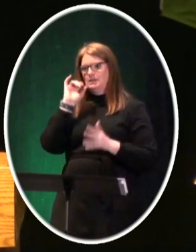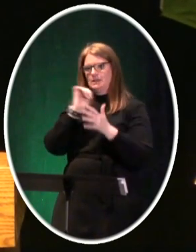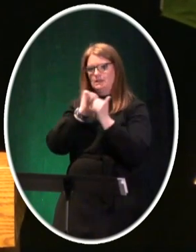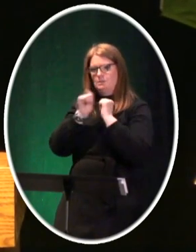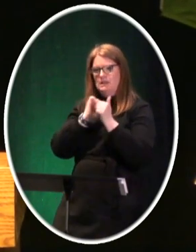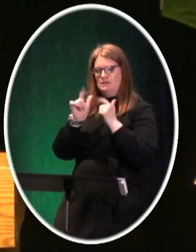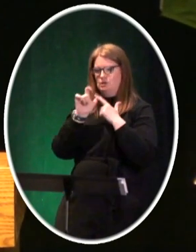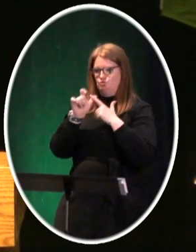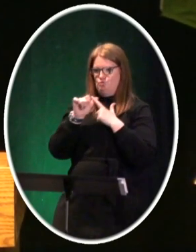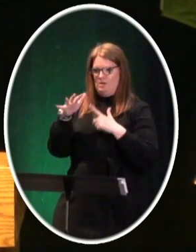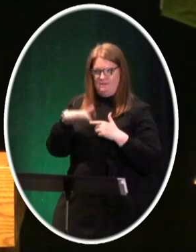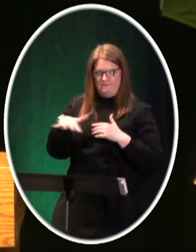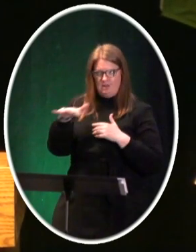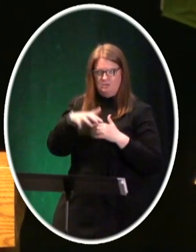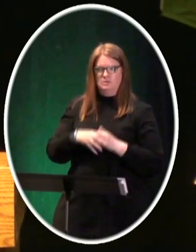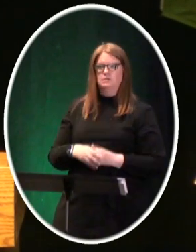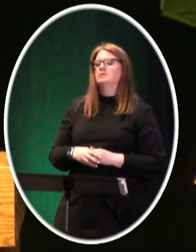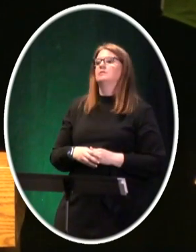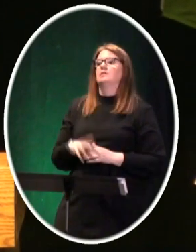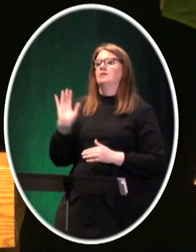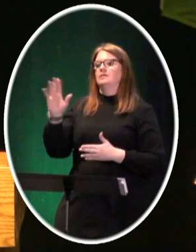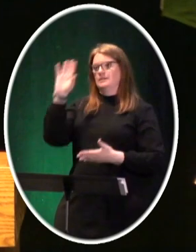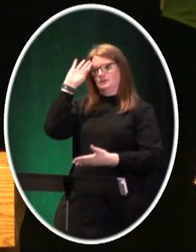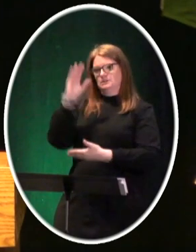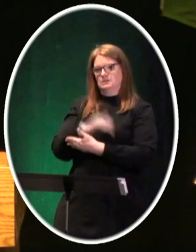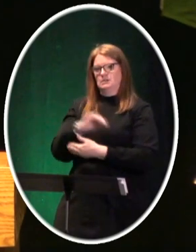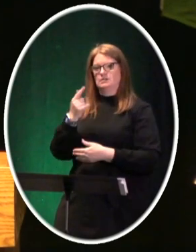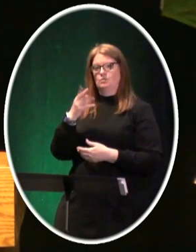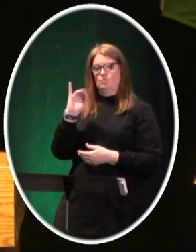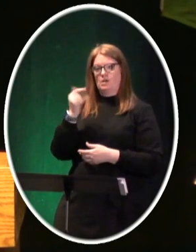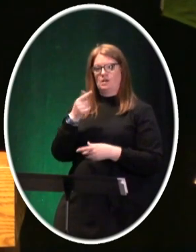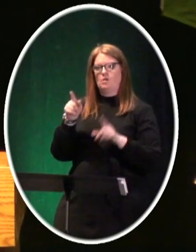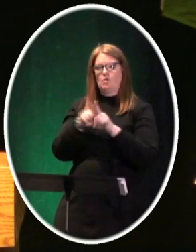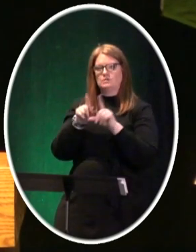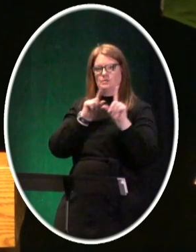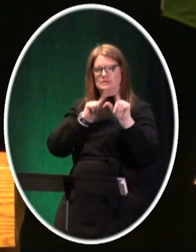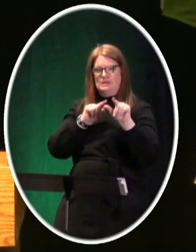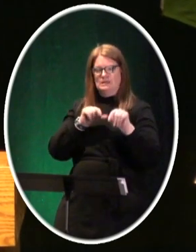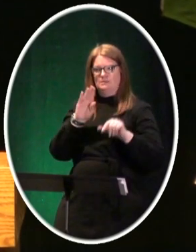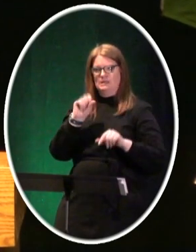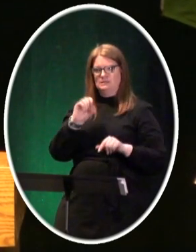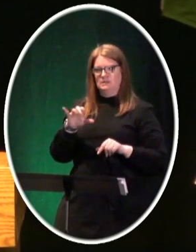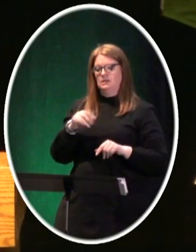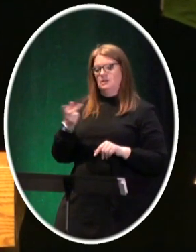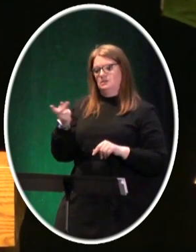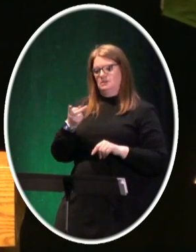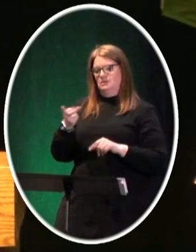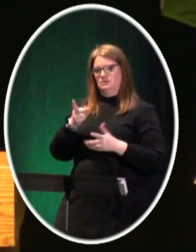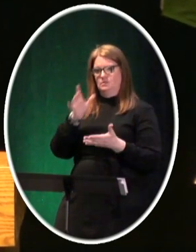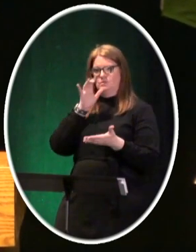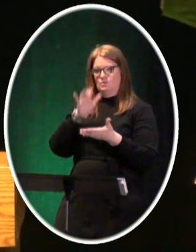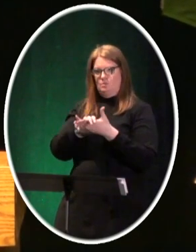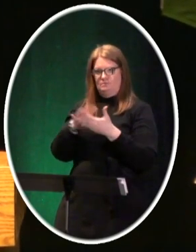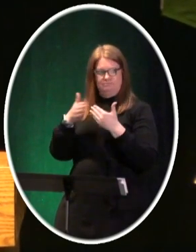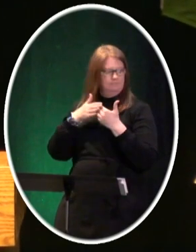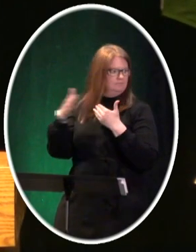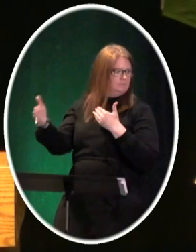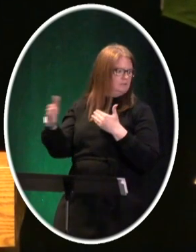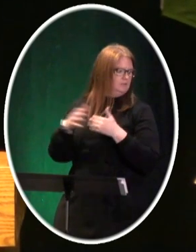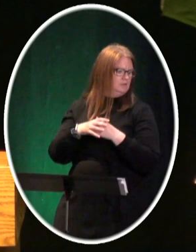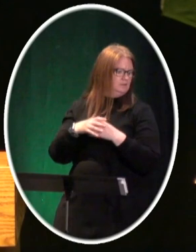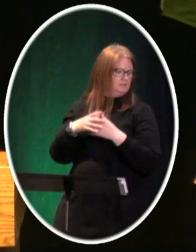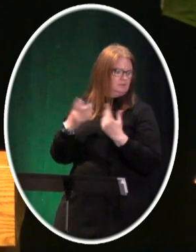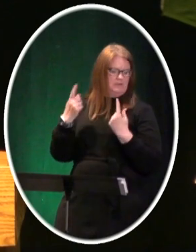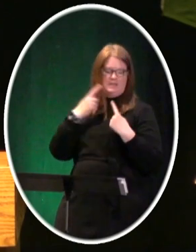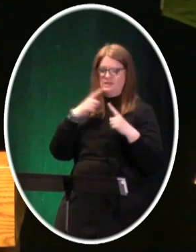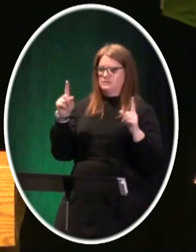competed in track and field. Their son, Greg, also attended BSC. Greg and his wife Yvette carry on Frank's legacy